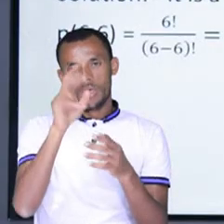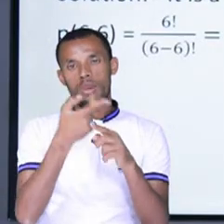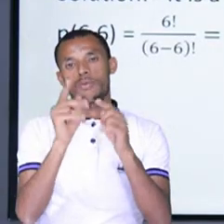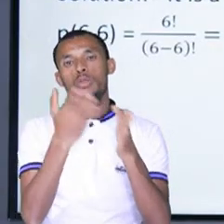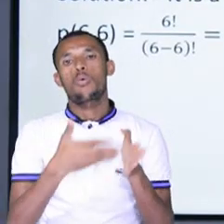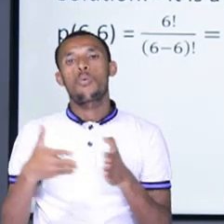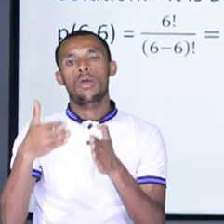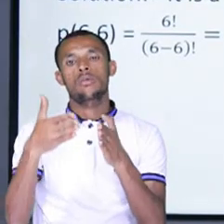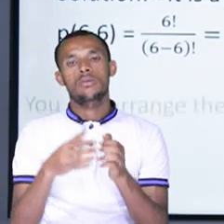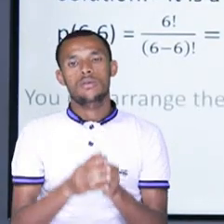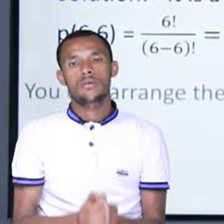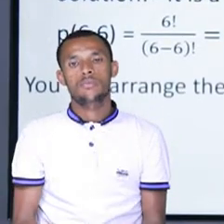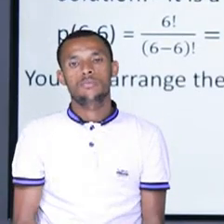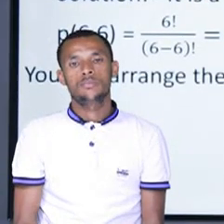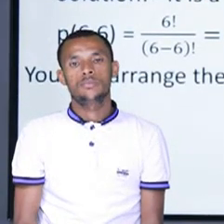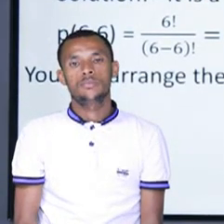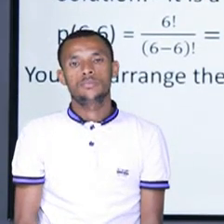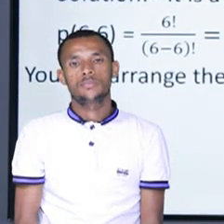ways.